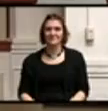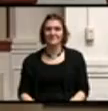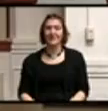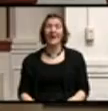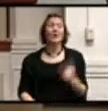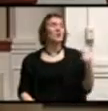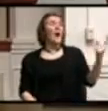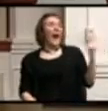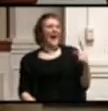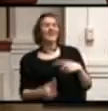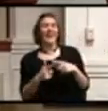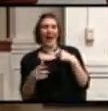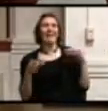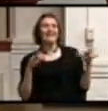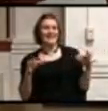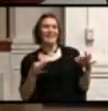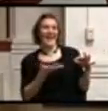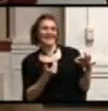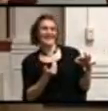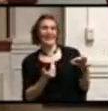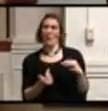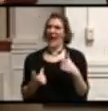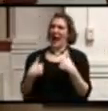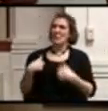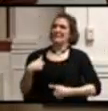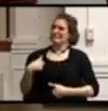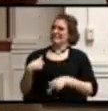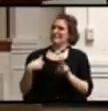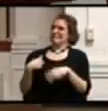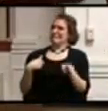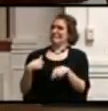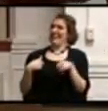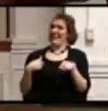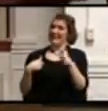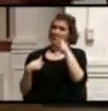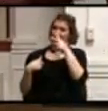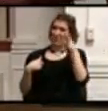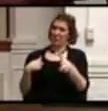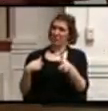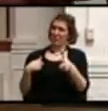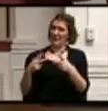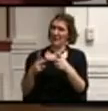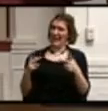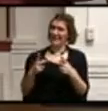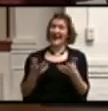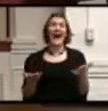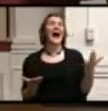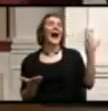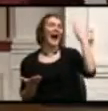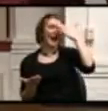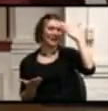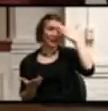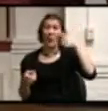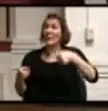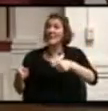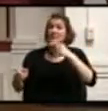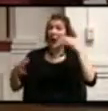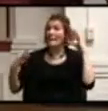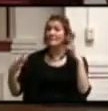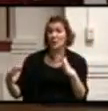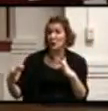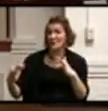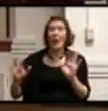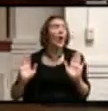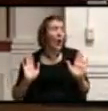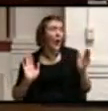you ask your question, and then I'll tell you where we are. That's kind of where I was going with it. This is in its infancy. I know. This is not where it is today, as of